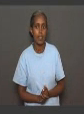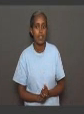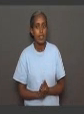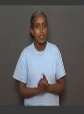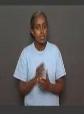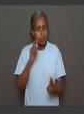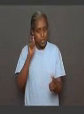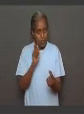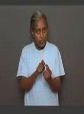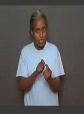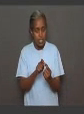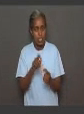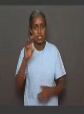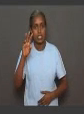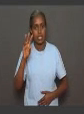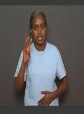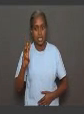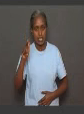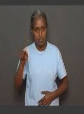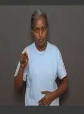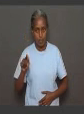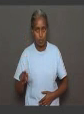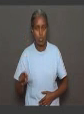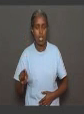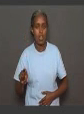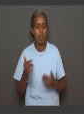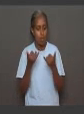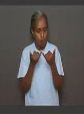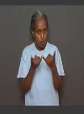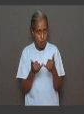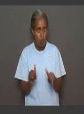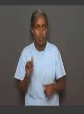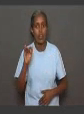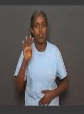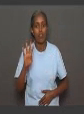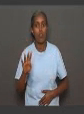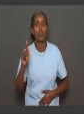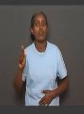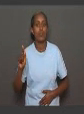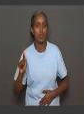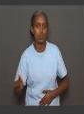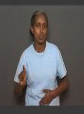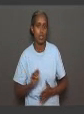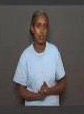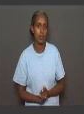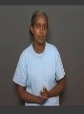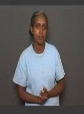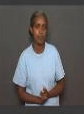Specifically, the 6 factorial over the 4 factorial.